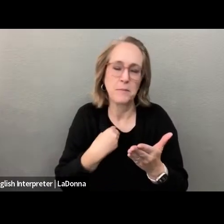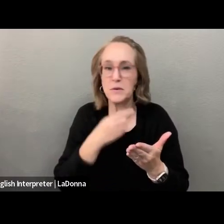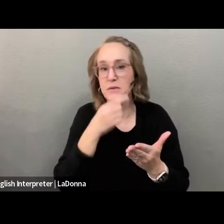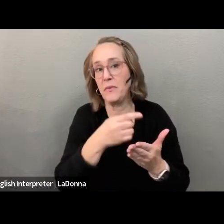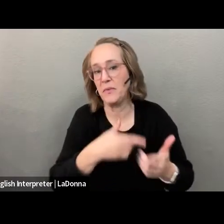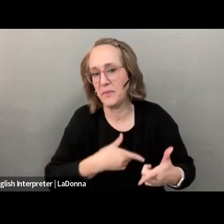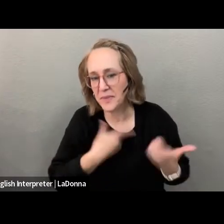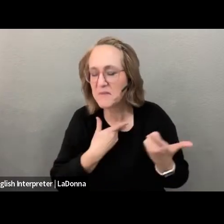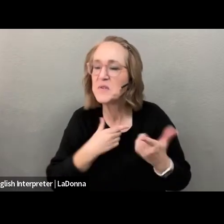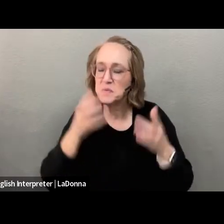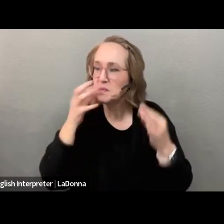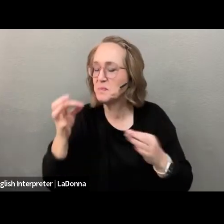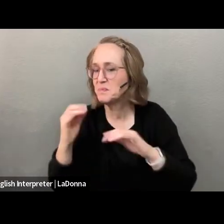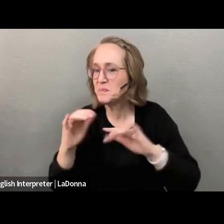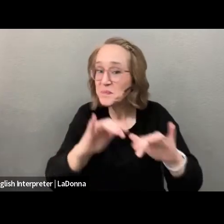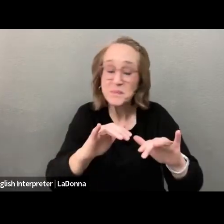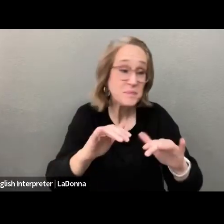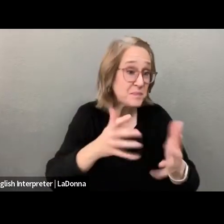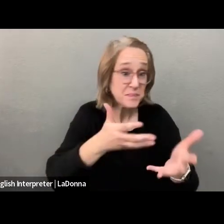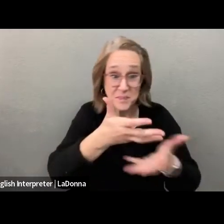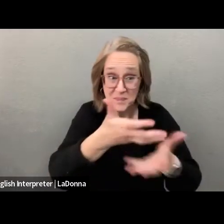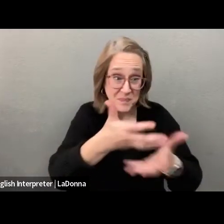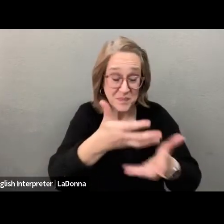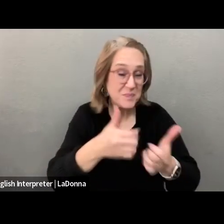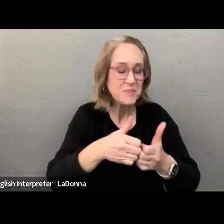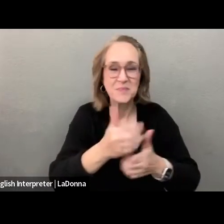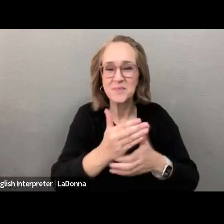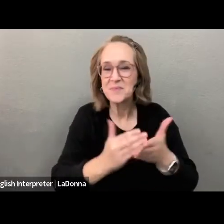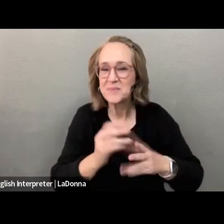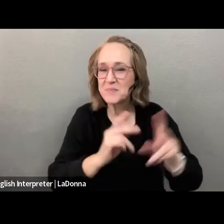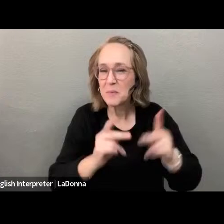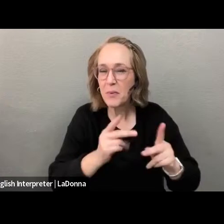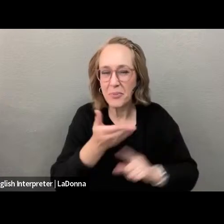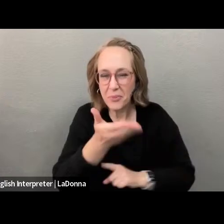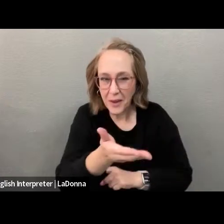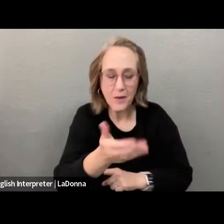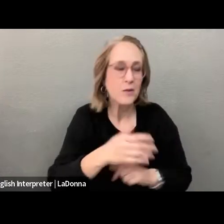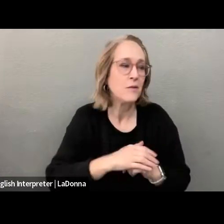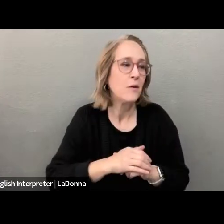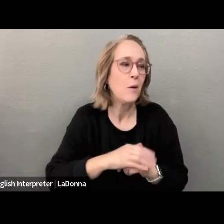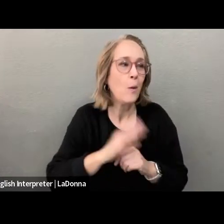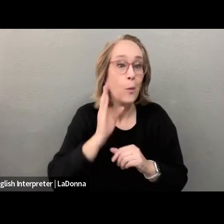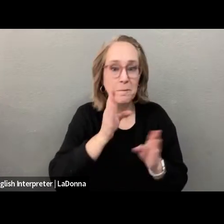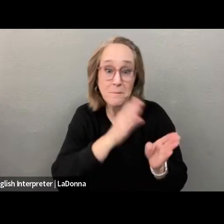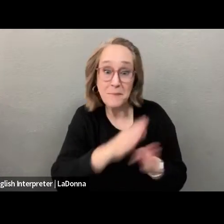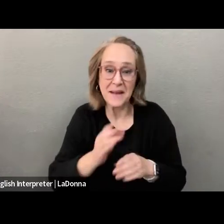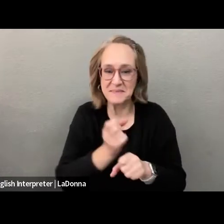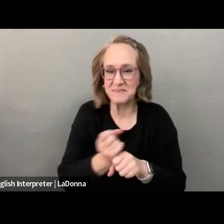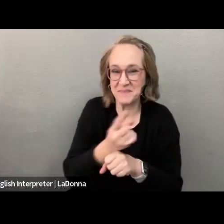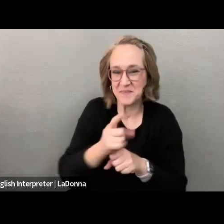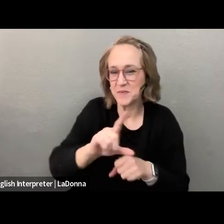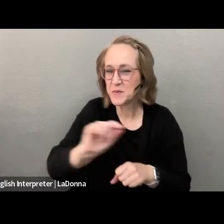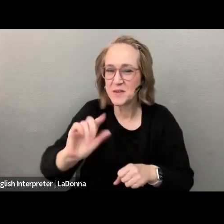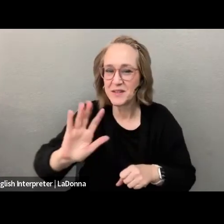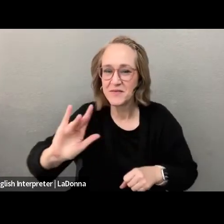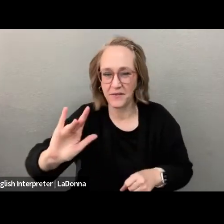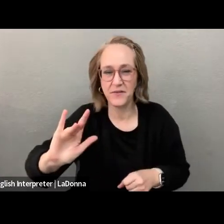there, and then we have some things coming up in 2025 that will be part